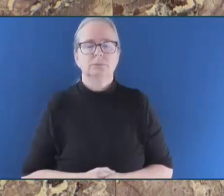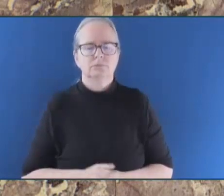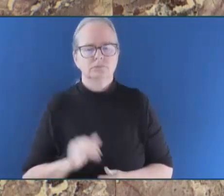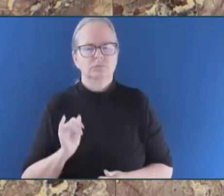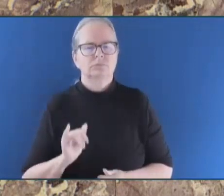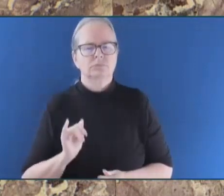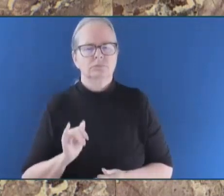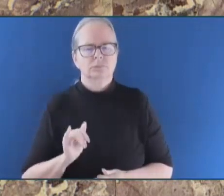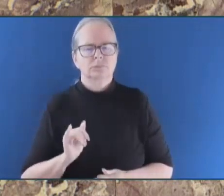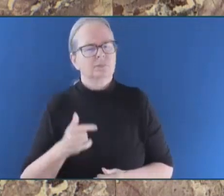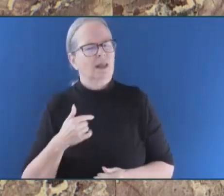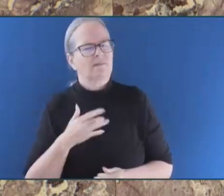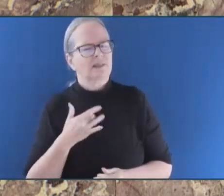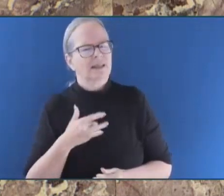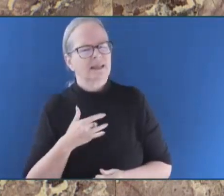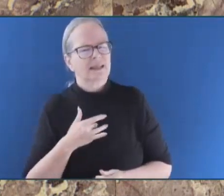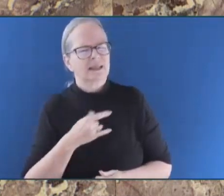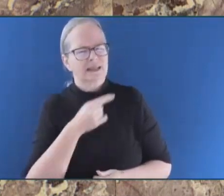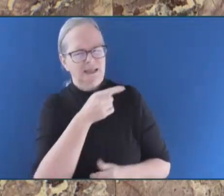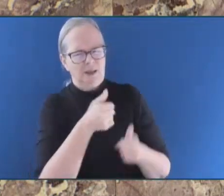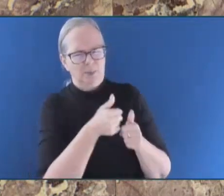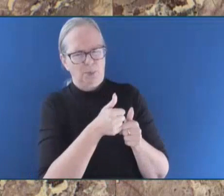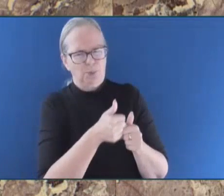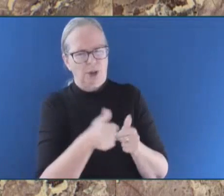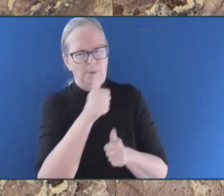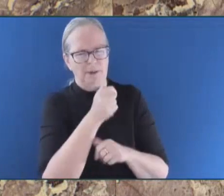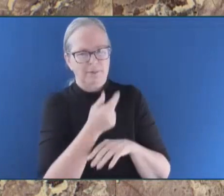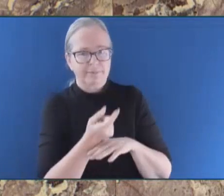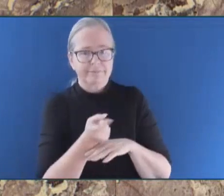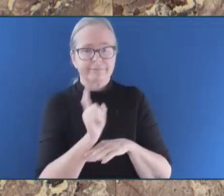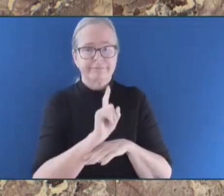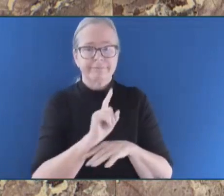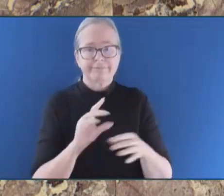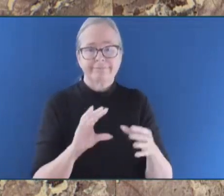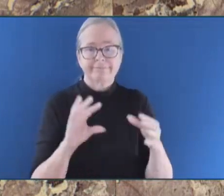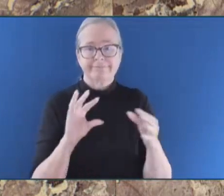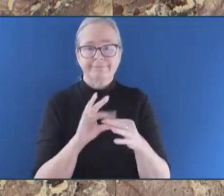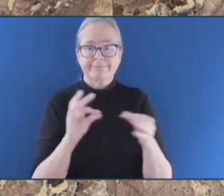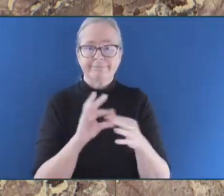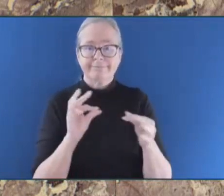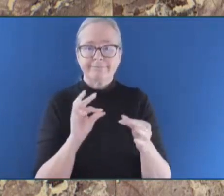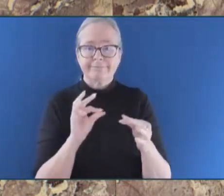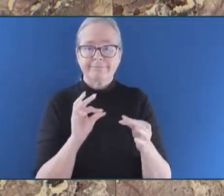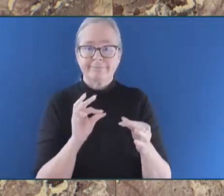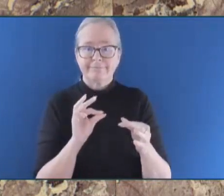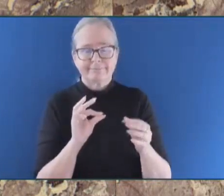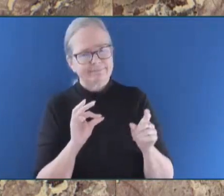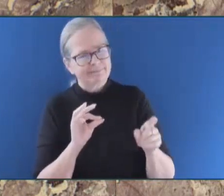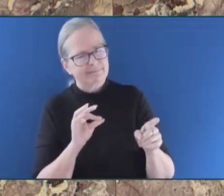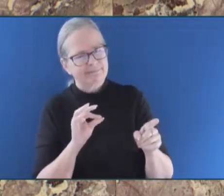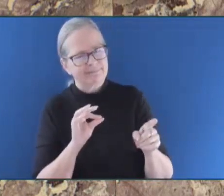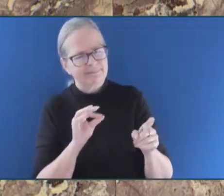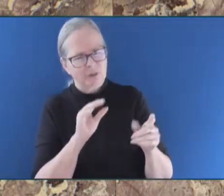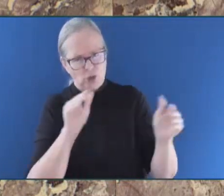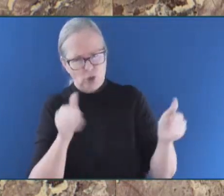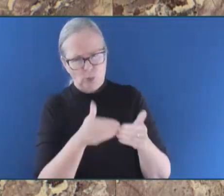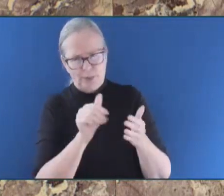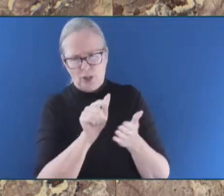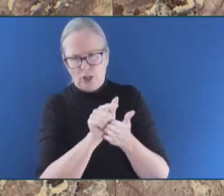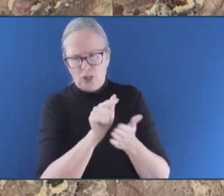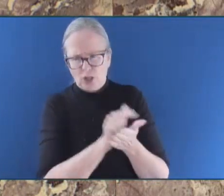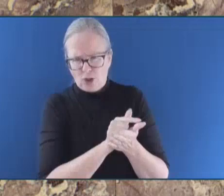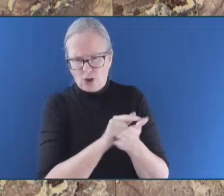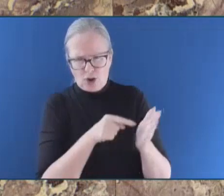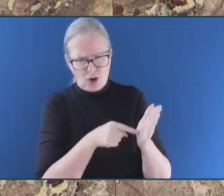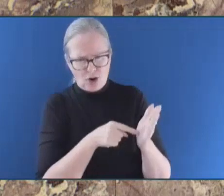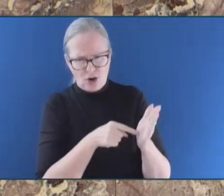to stand there and, with the introduction of the bill, to ask the BC United to bail the NDP out of the mess that